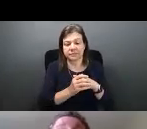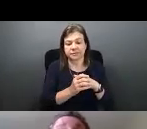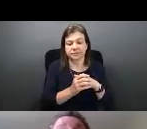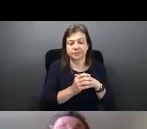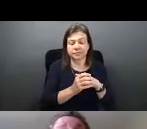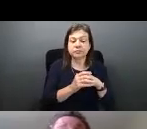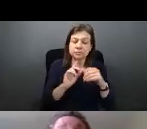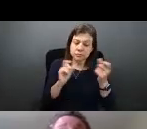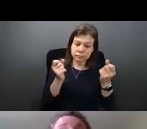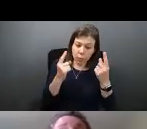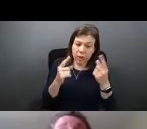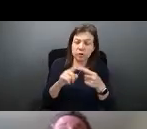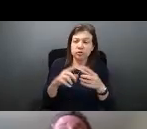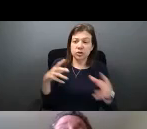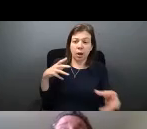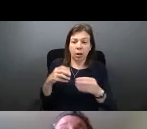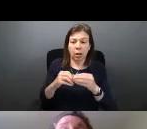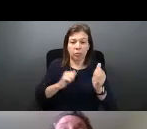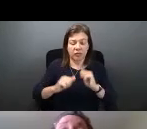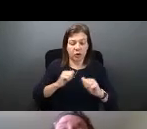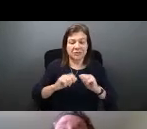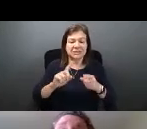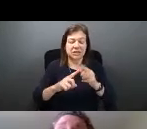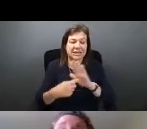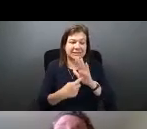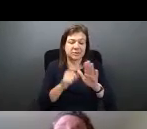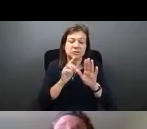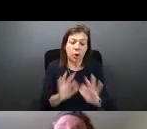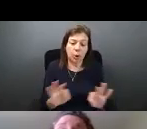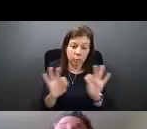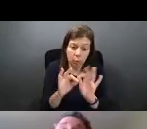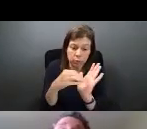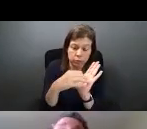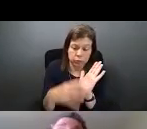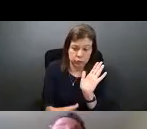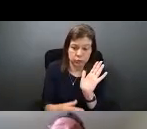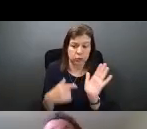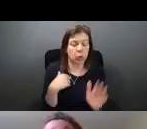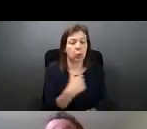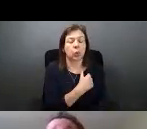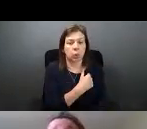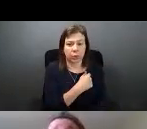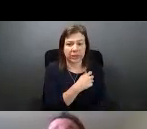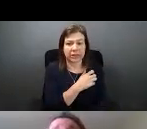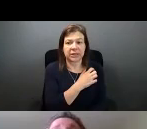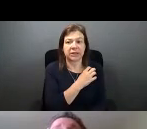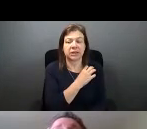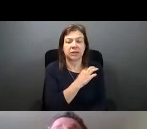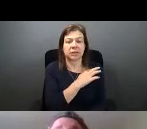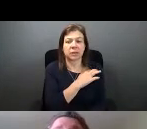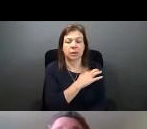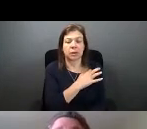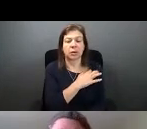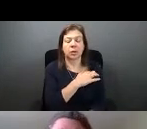we understand that culminating performances or exhibits are important to students, we choose for the emphasis of